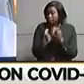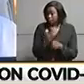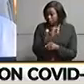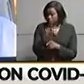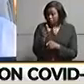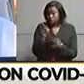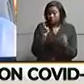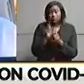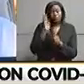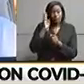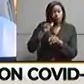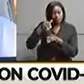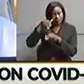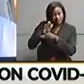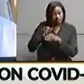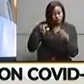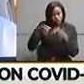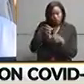spies in the town.